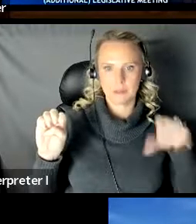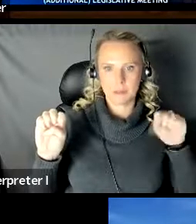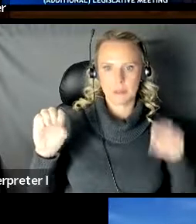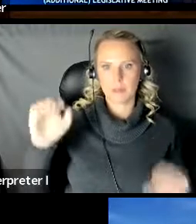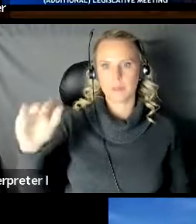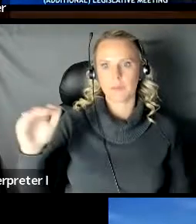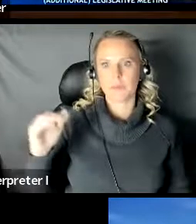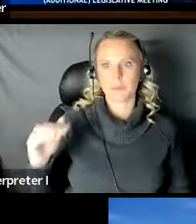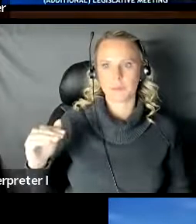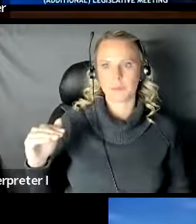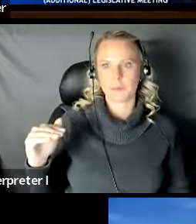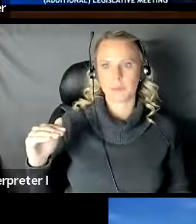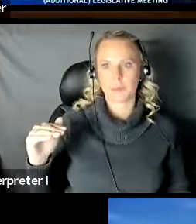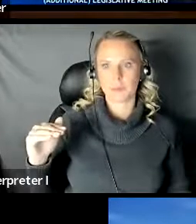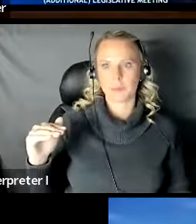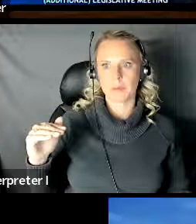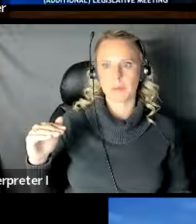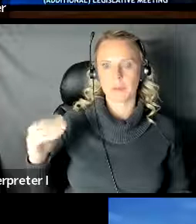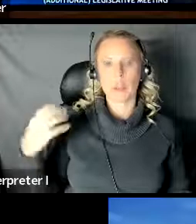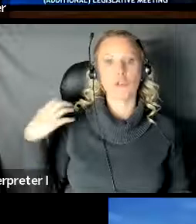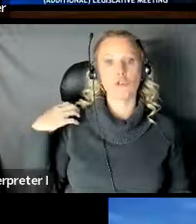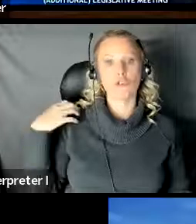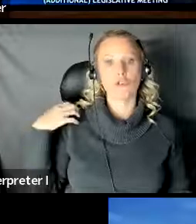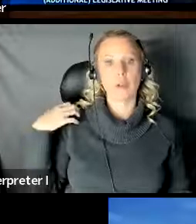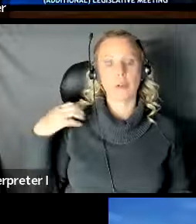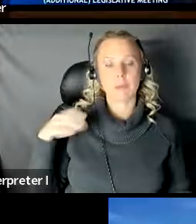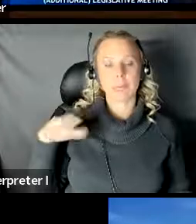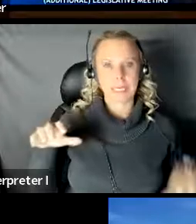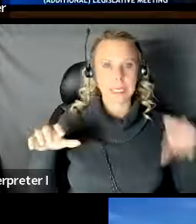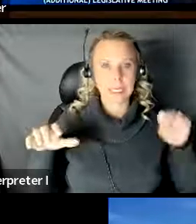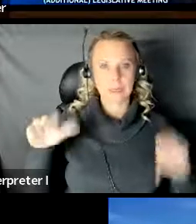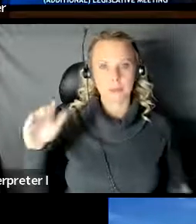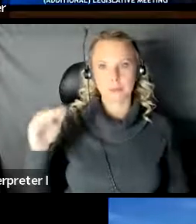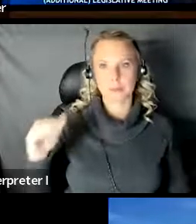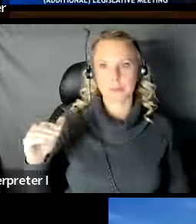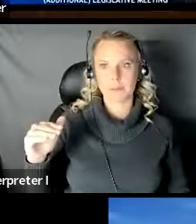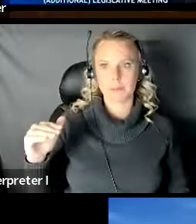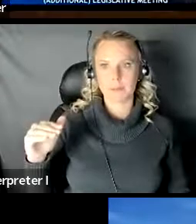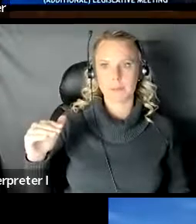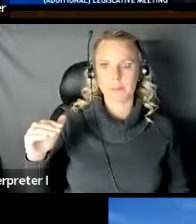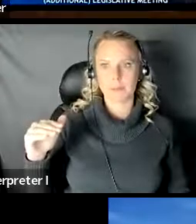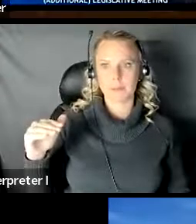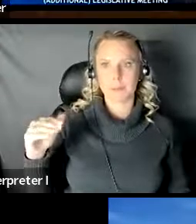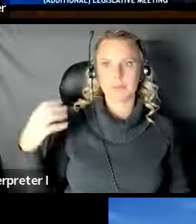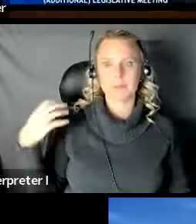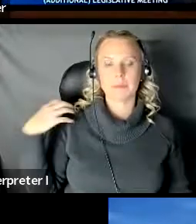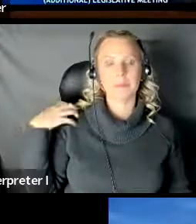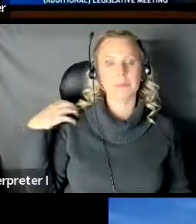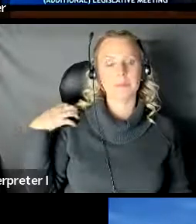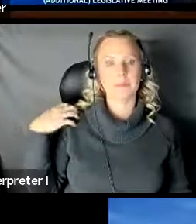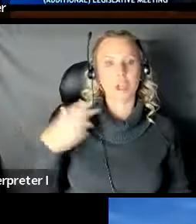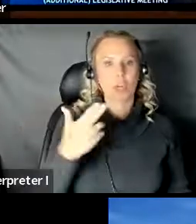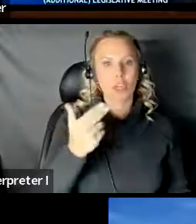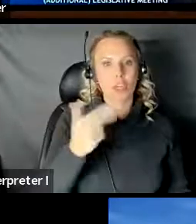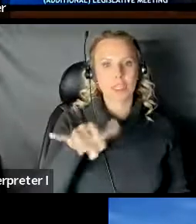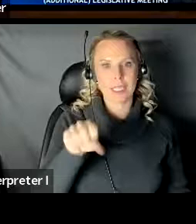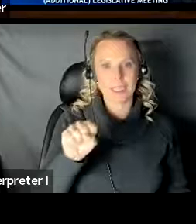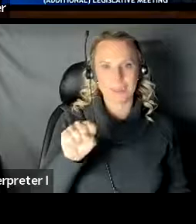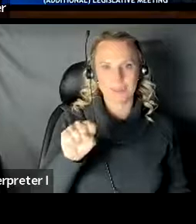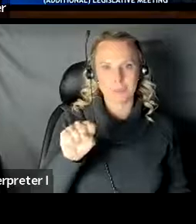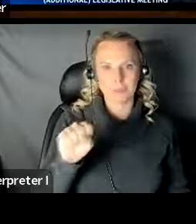Yes. Councilmember McDuffie votes yes. Chairman Mendelson. Yes. Chairman Mendelson votes yes. Mr. Chairman, there are 13